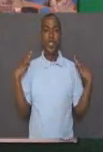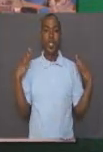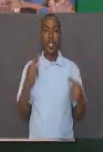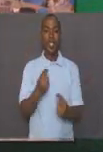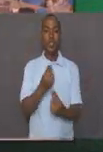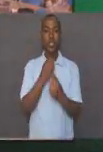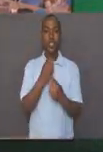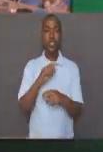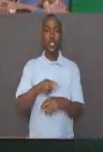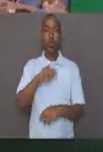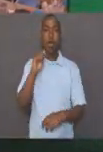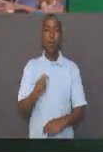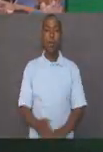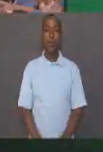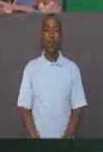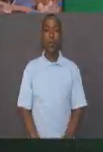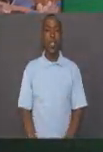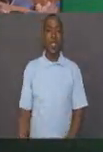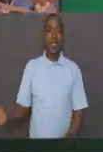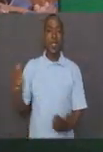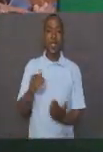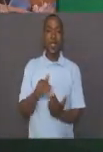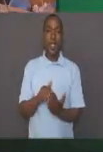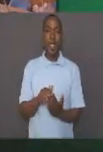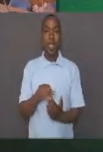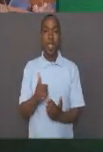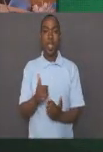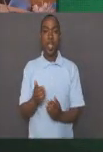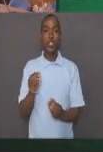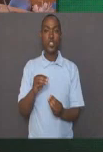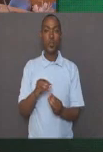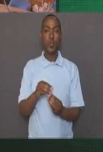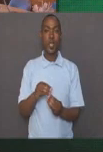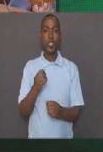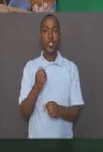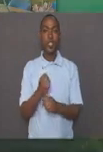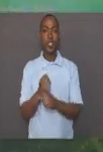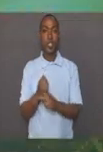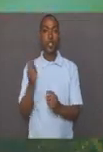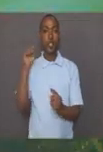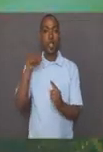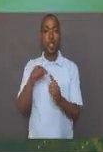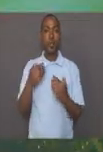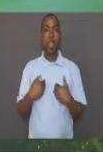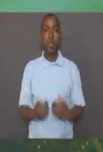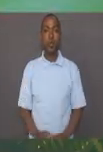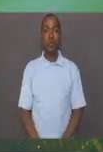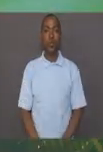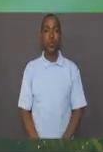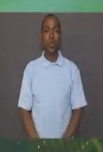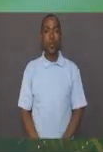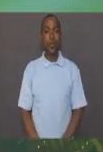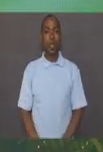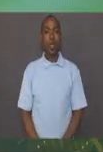Research Institute is also involved in many other projects, such as